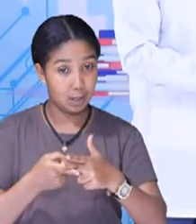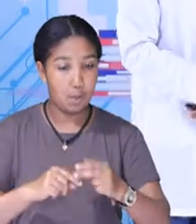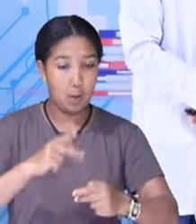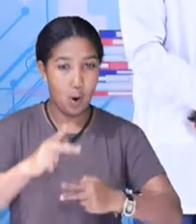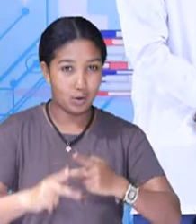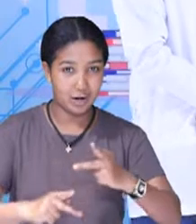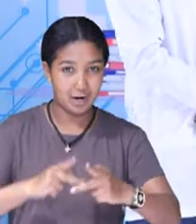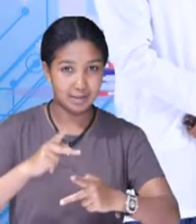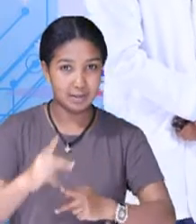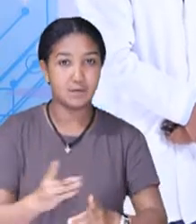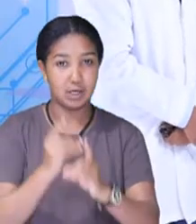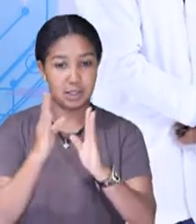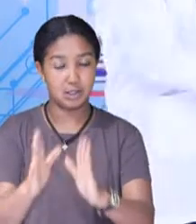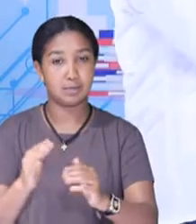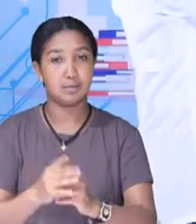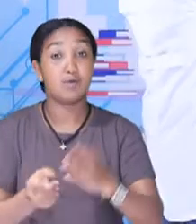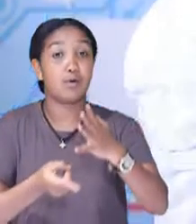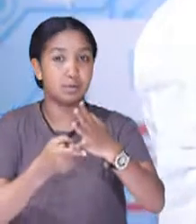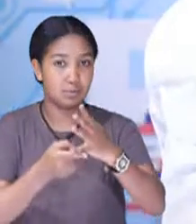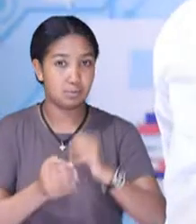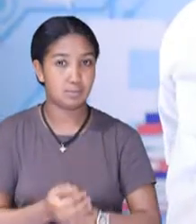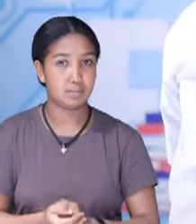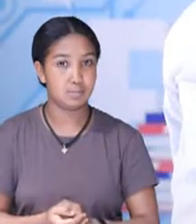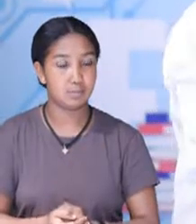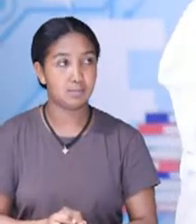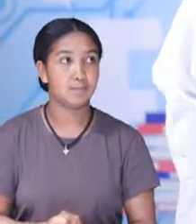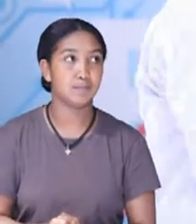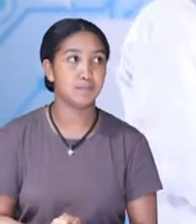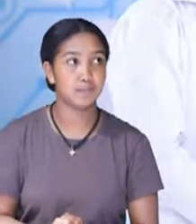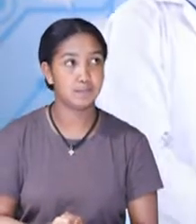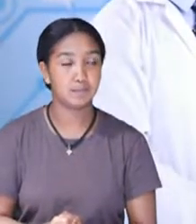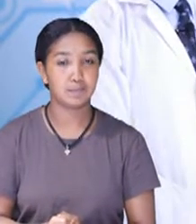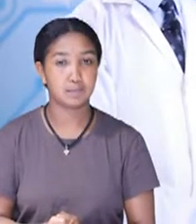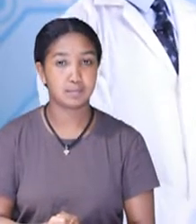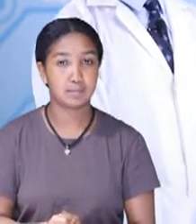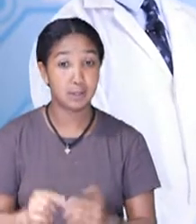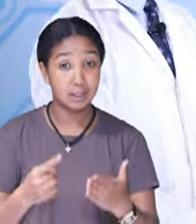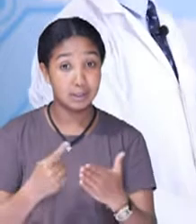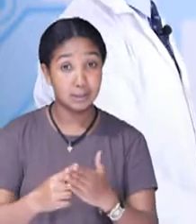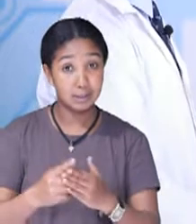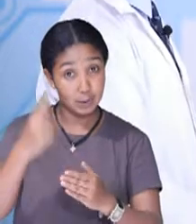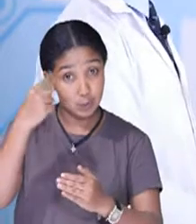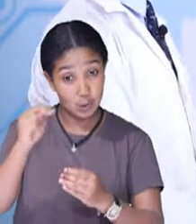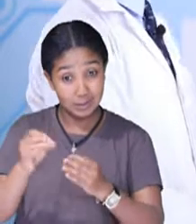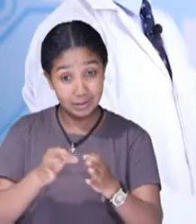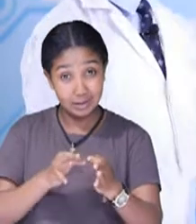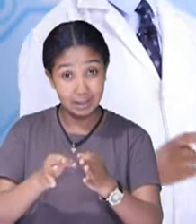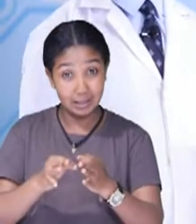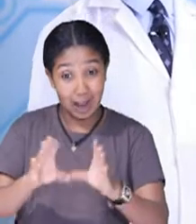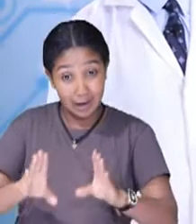progressive creationism, the fourth one, progressive creationism. This theory